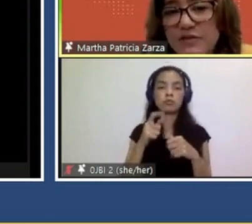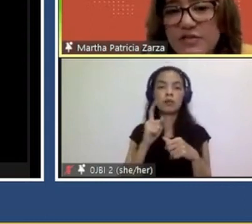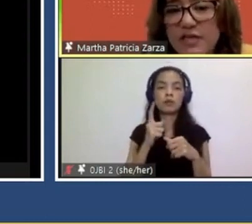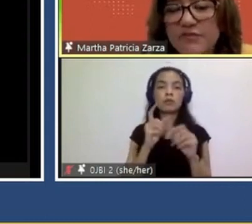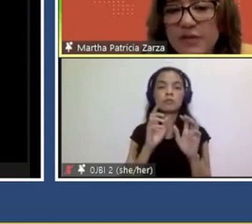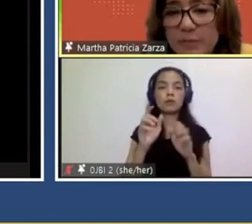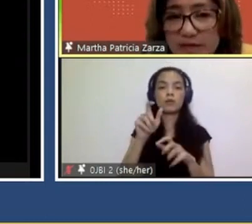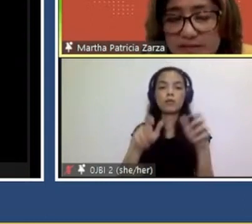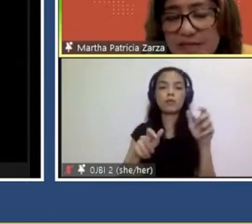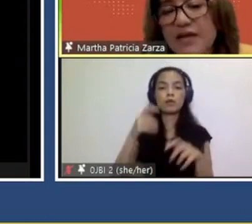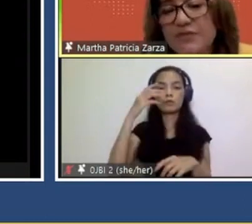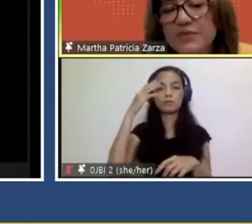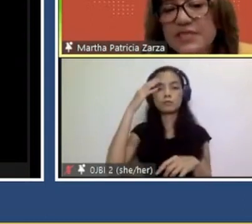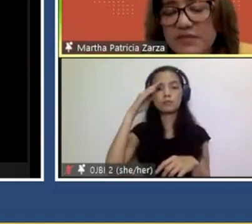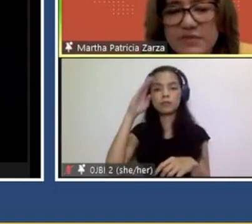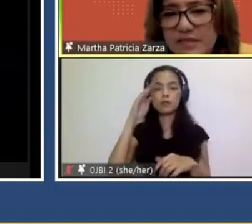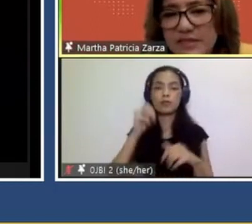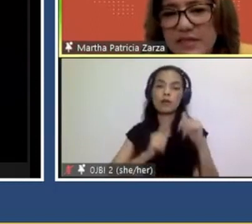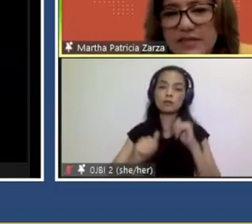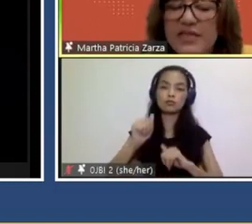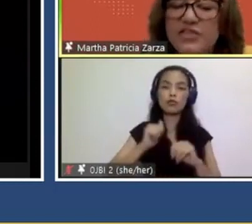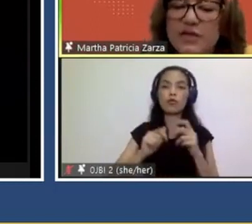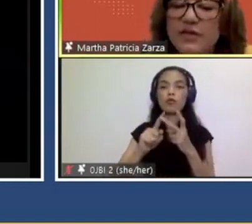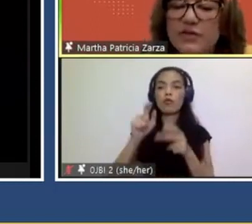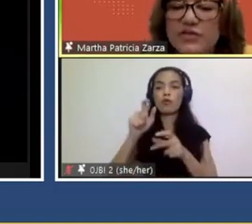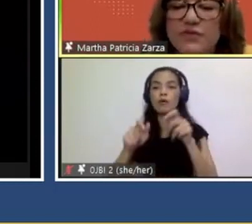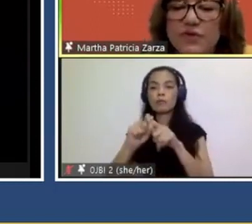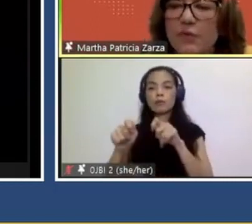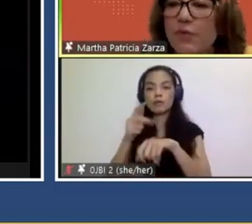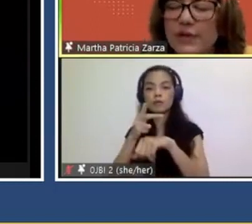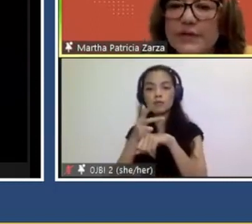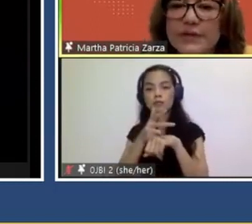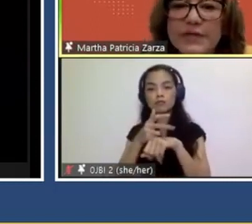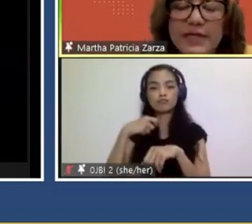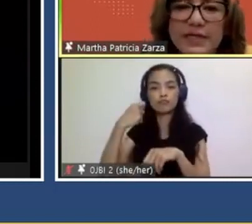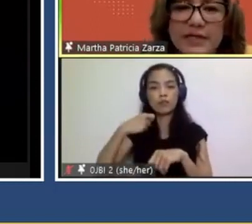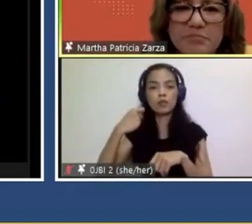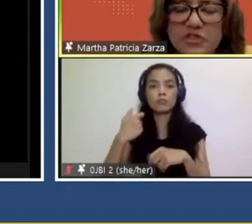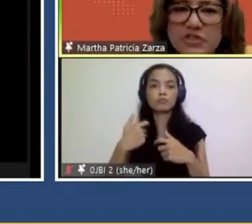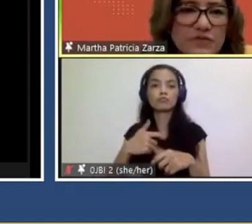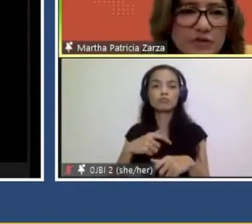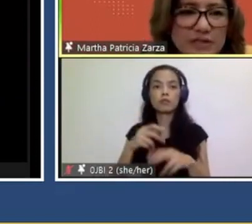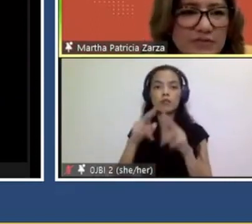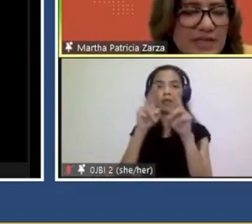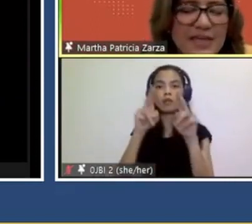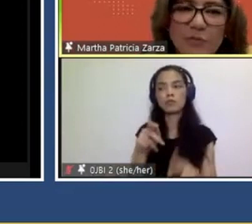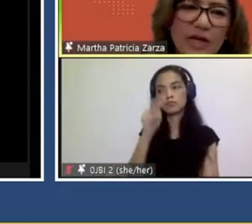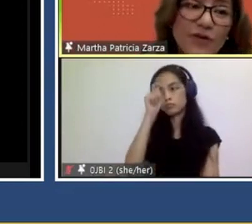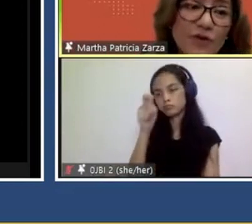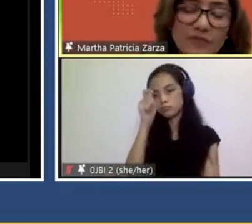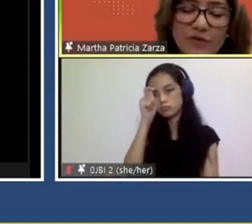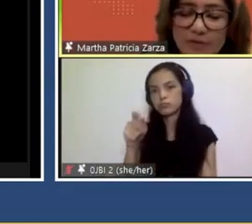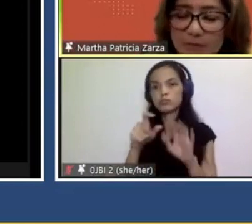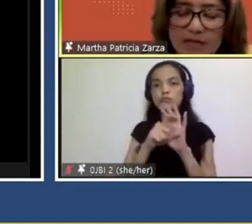Mexican actors and filmmakers that have received recently international recognition for their work. Just for giving an example,